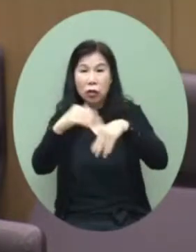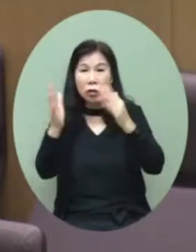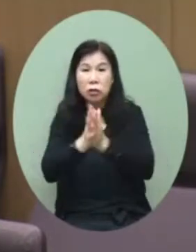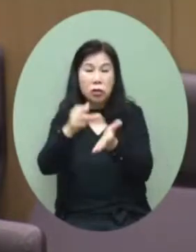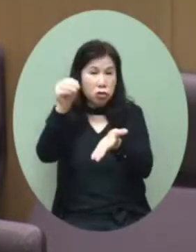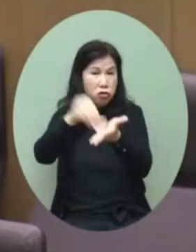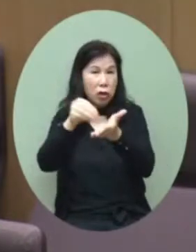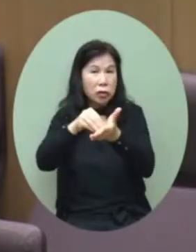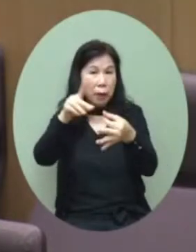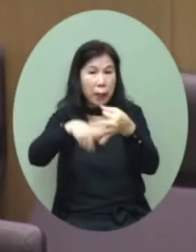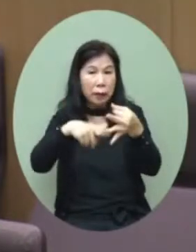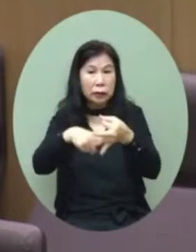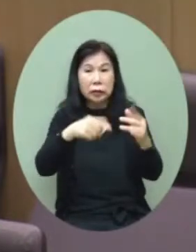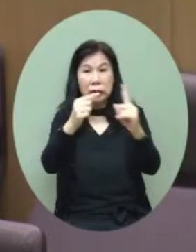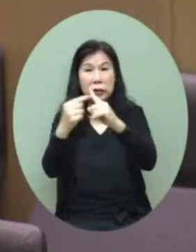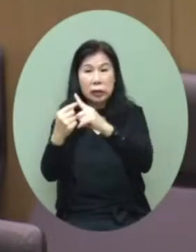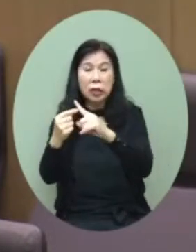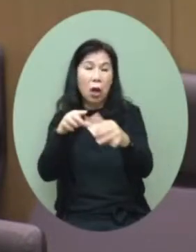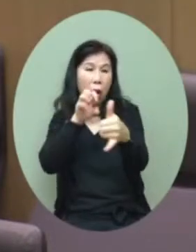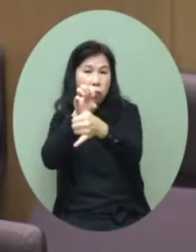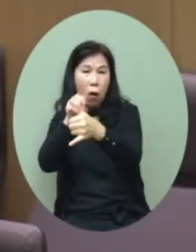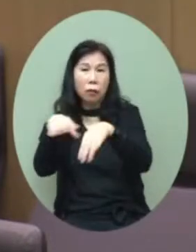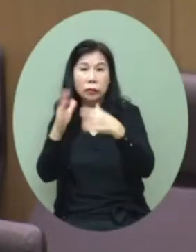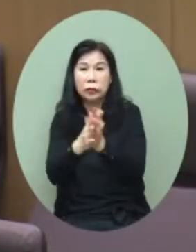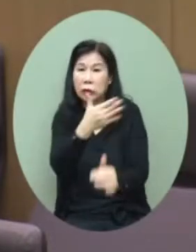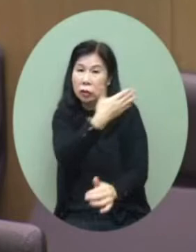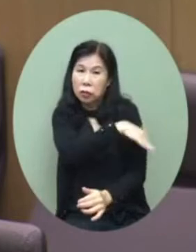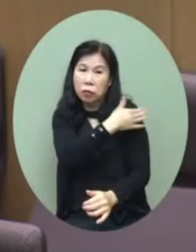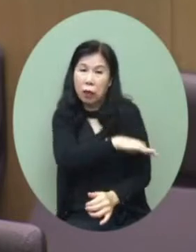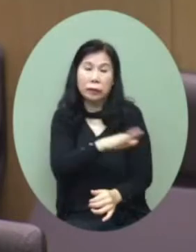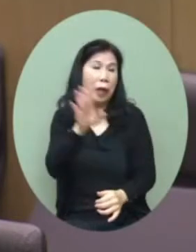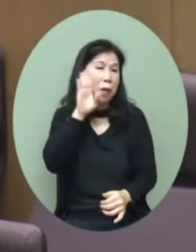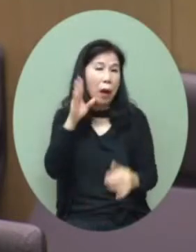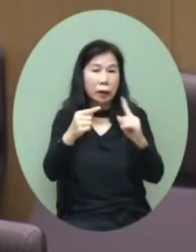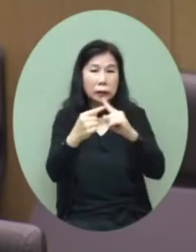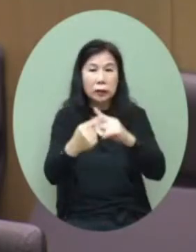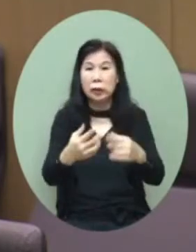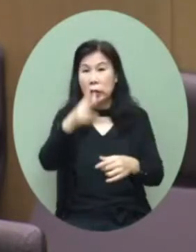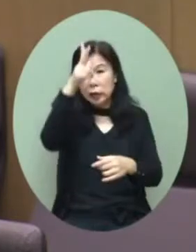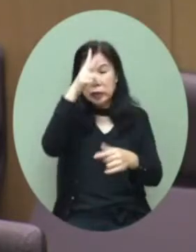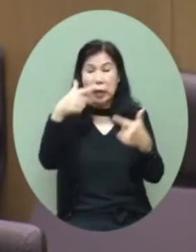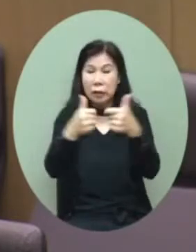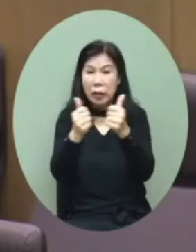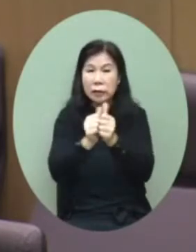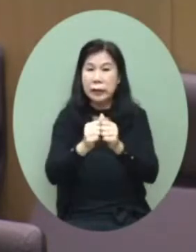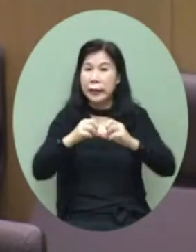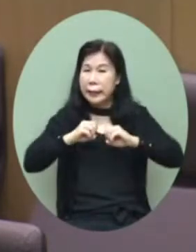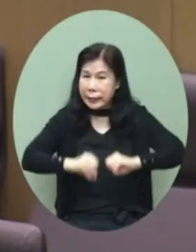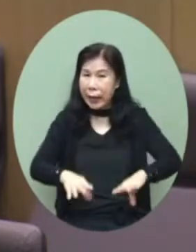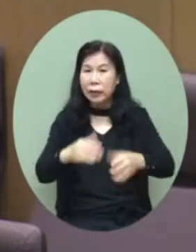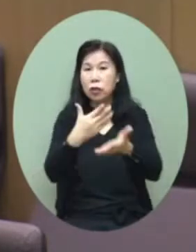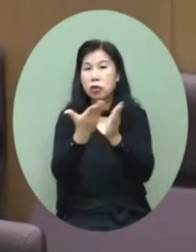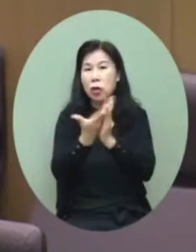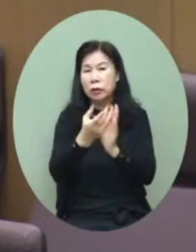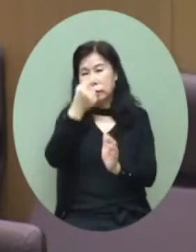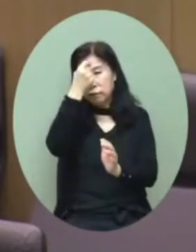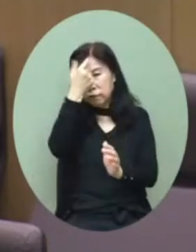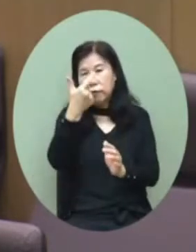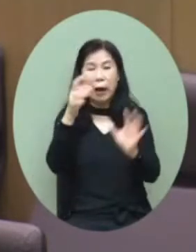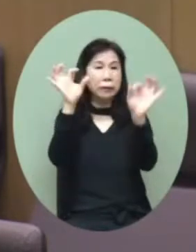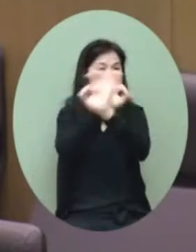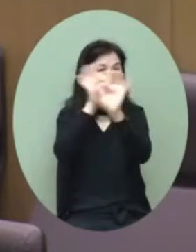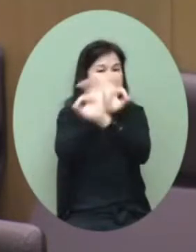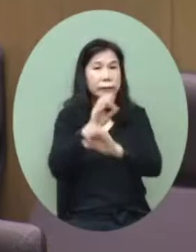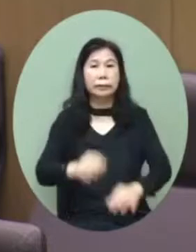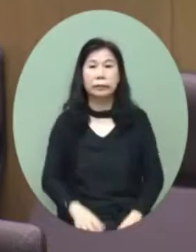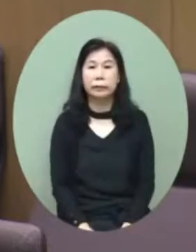But there is personal particulars in the vaccine pass. And if you do it this way, that means the